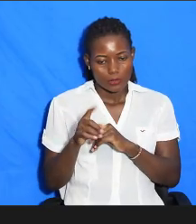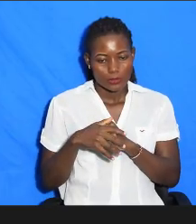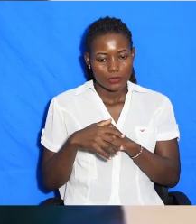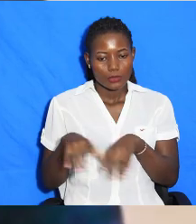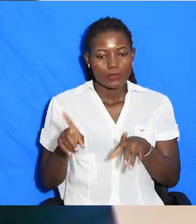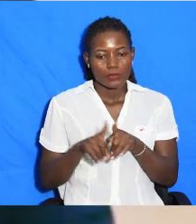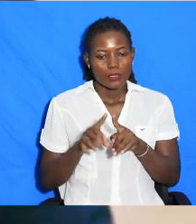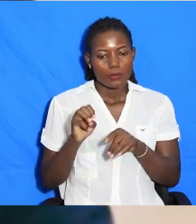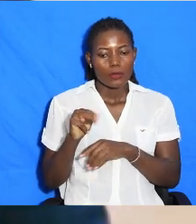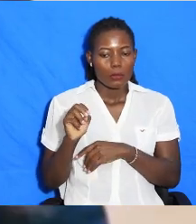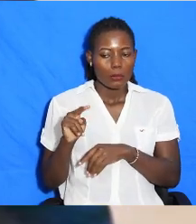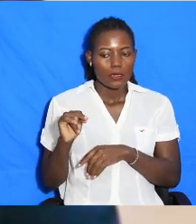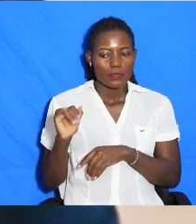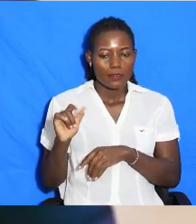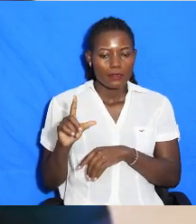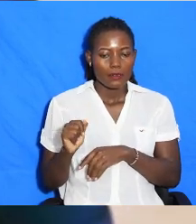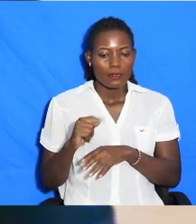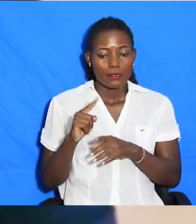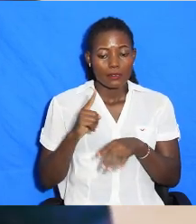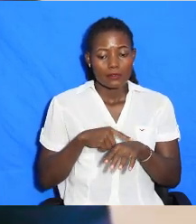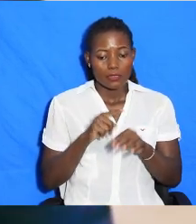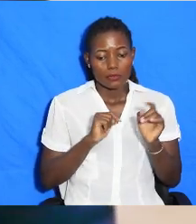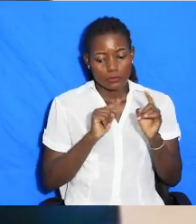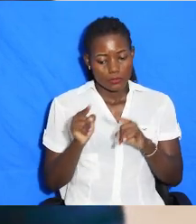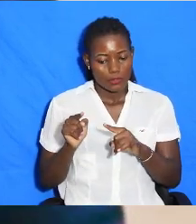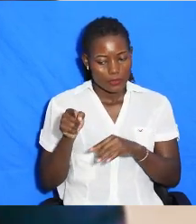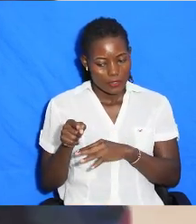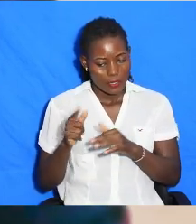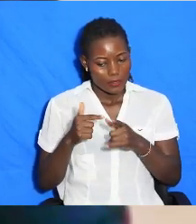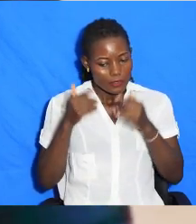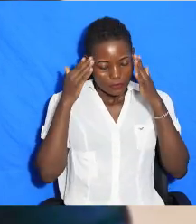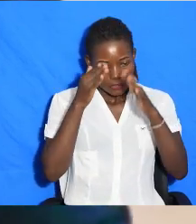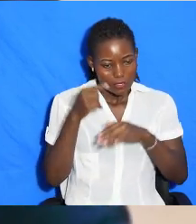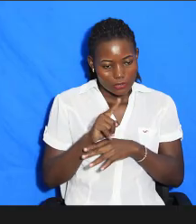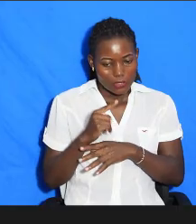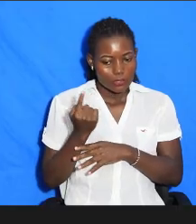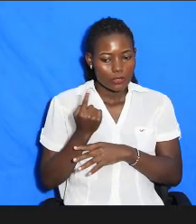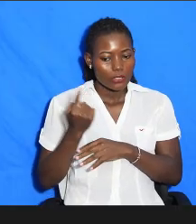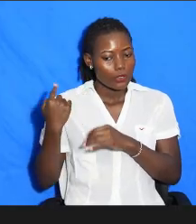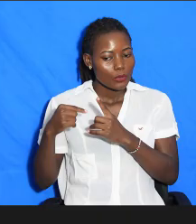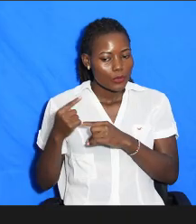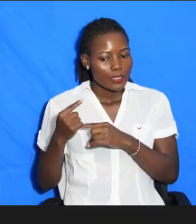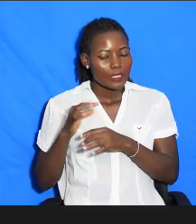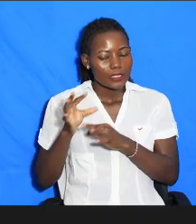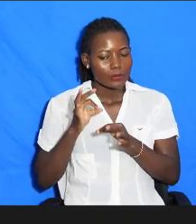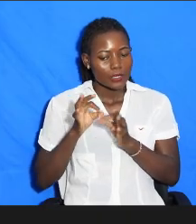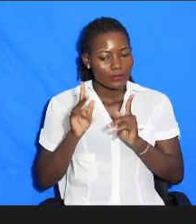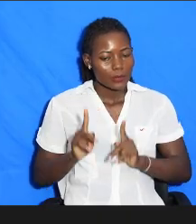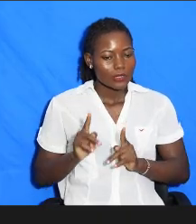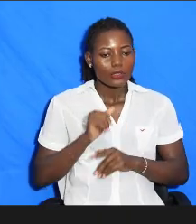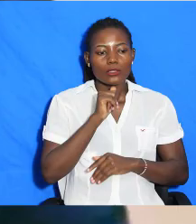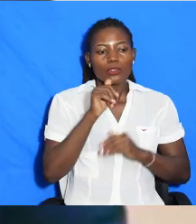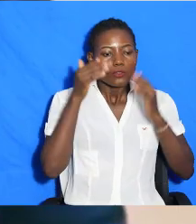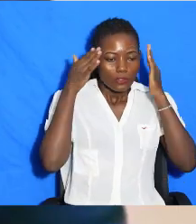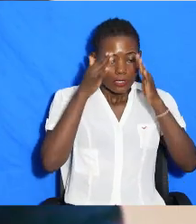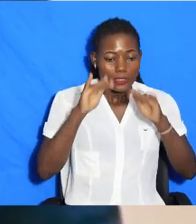Omanyala, mm, when you go on the start line and your attention is just on Omanyala, mm, yeah, not focusing on